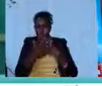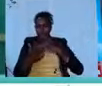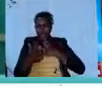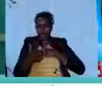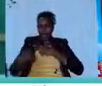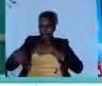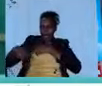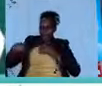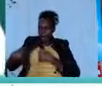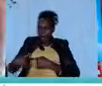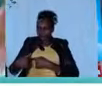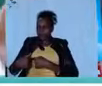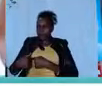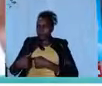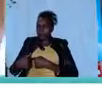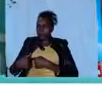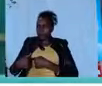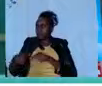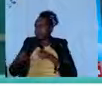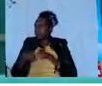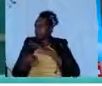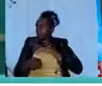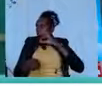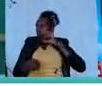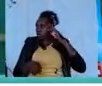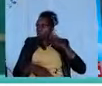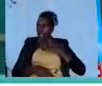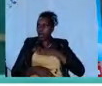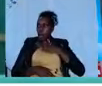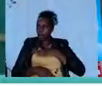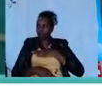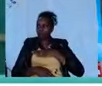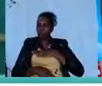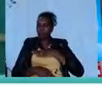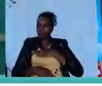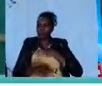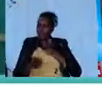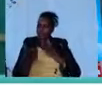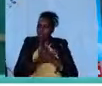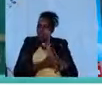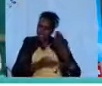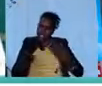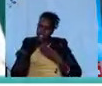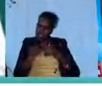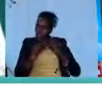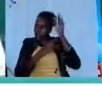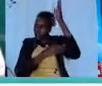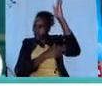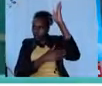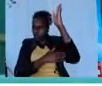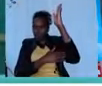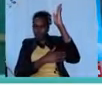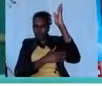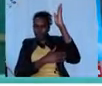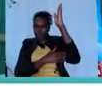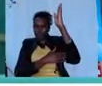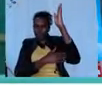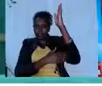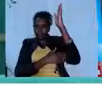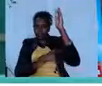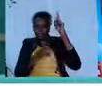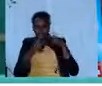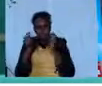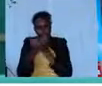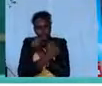hearts and with all our soul. Through service to God, to